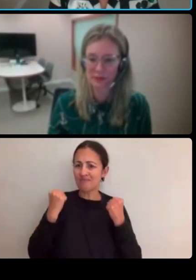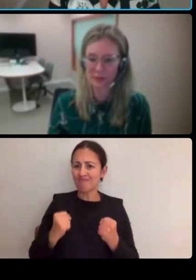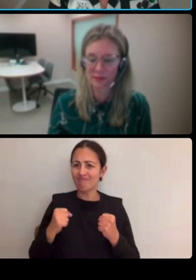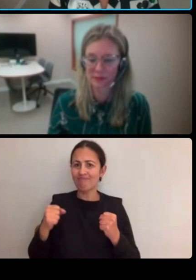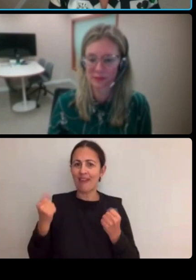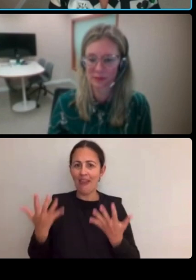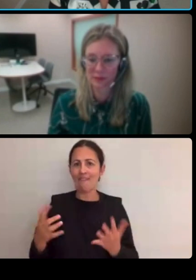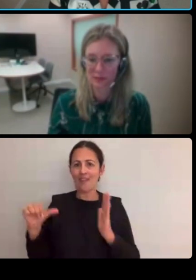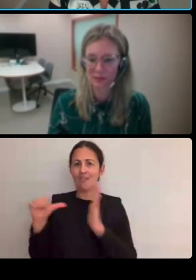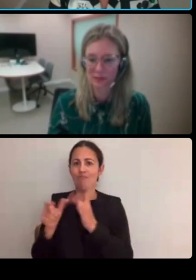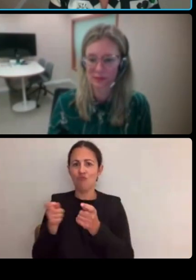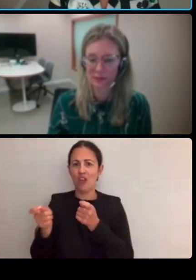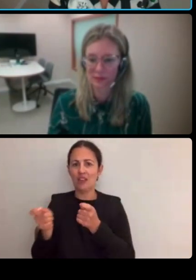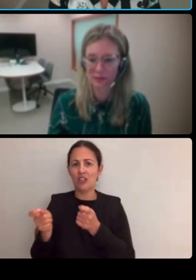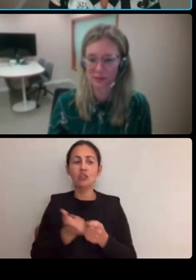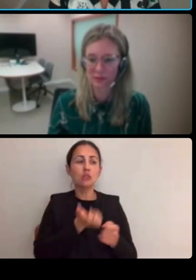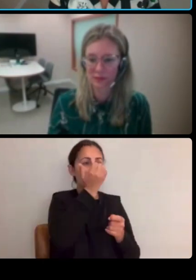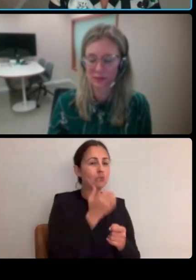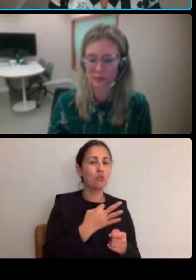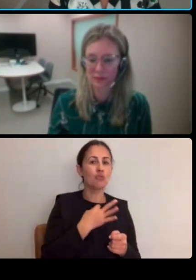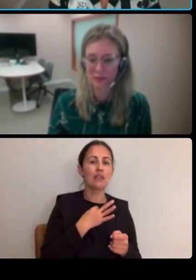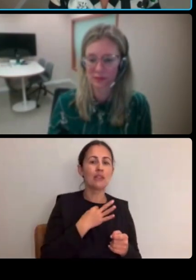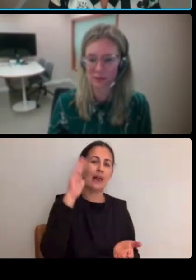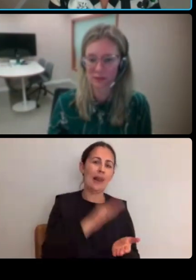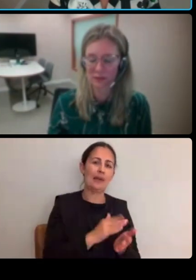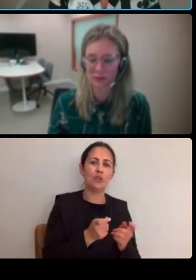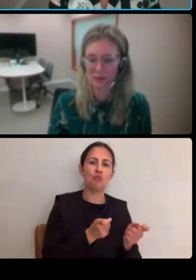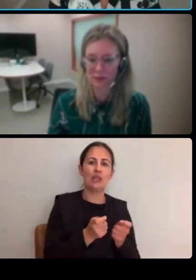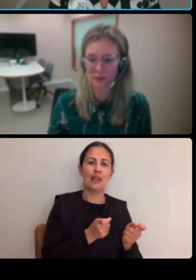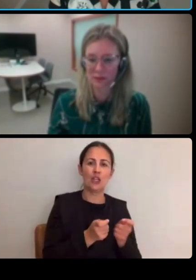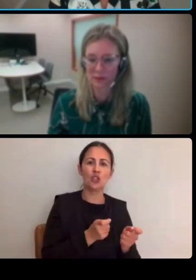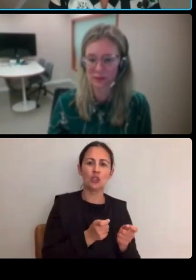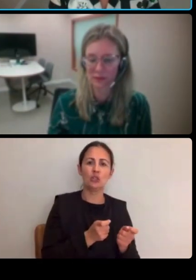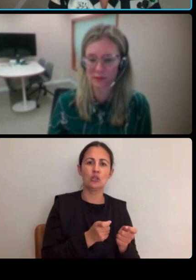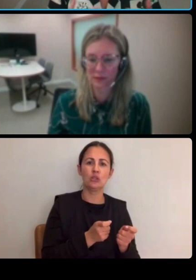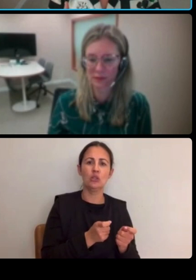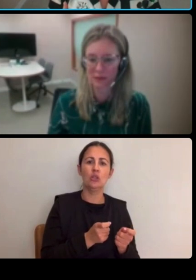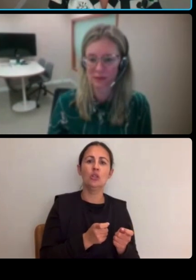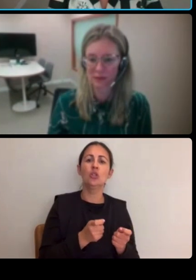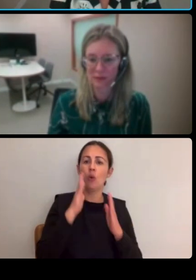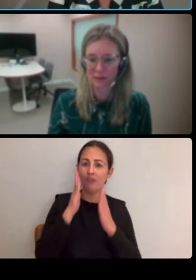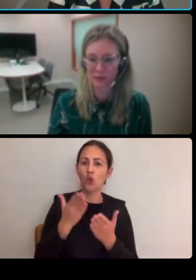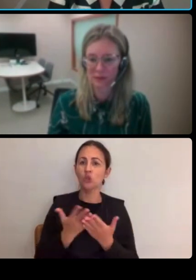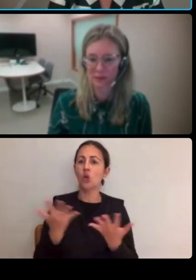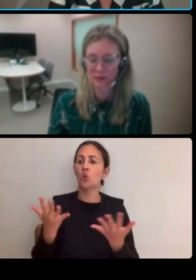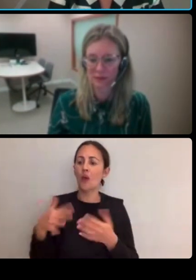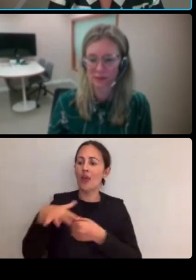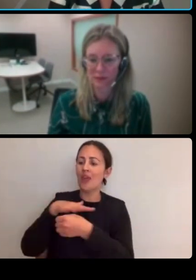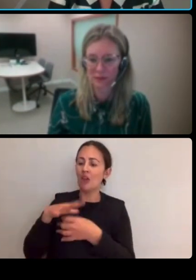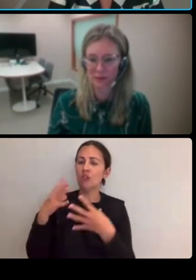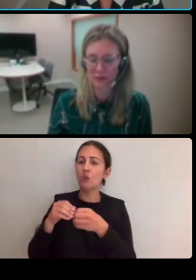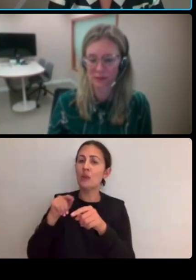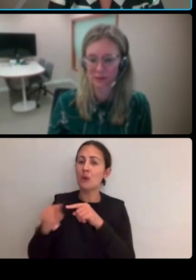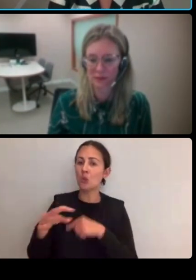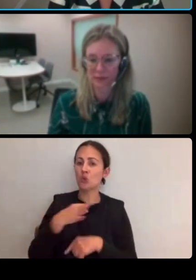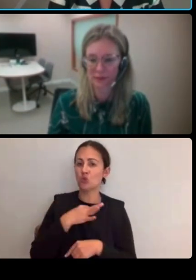services and ensuring that we've got a strong sector as compared to what needs to be